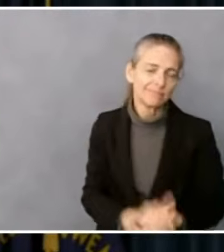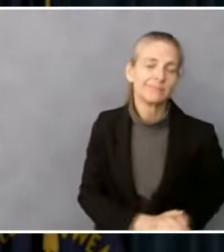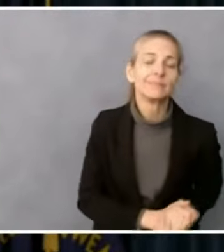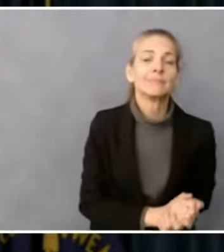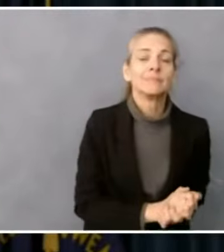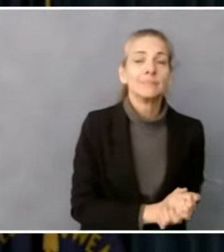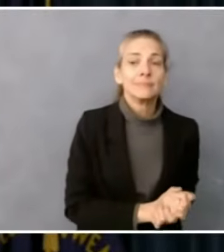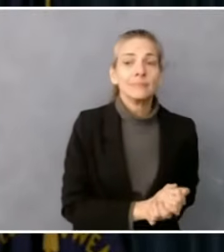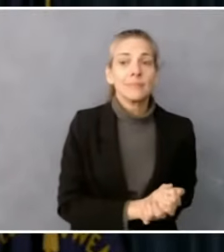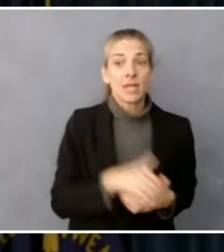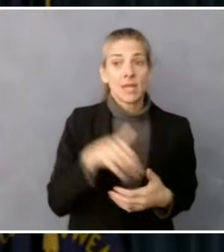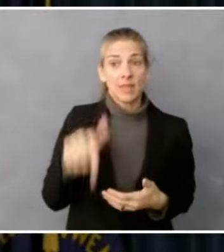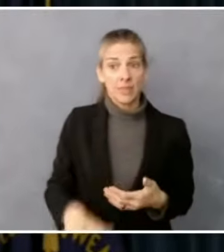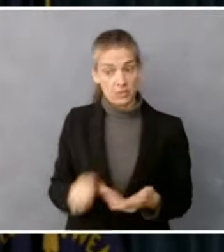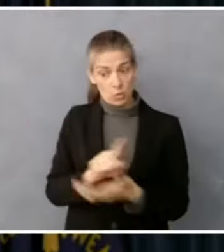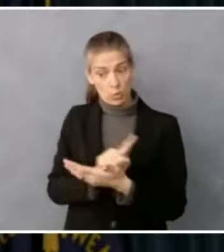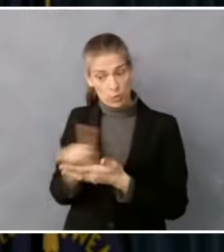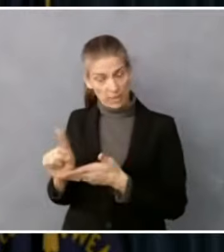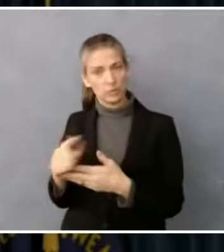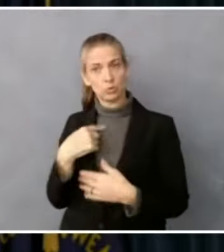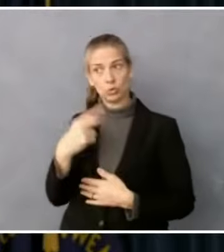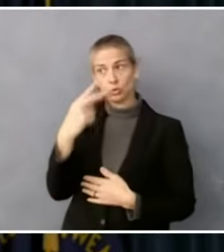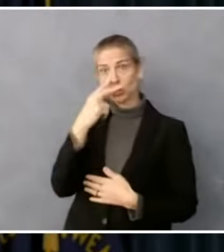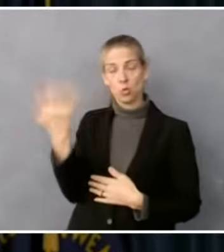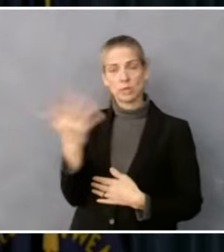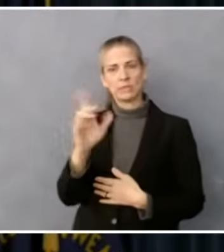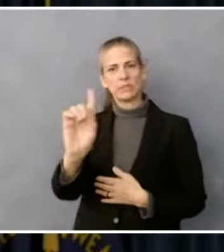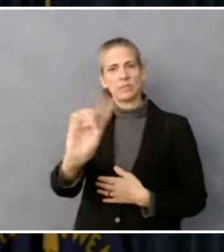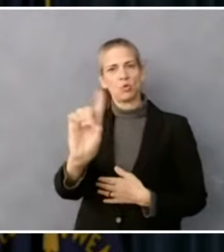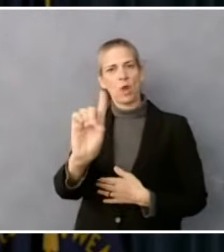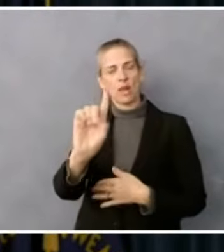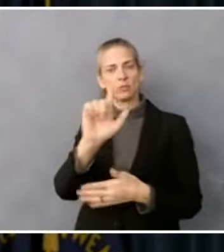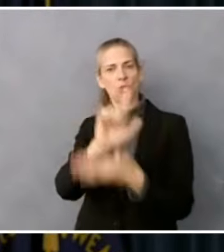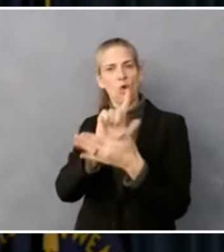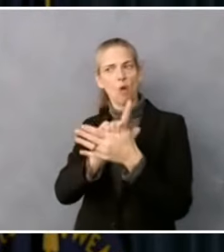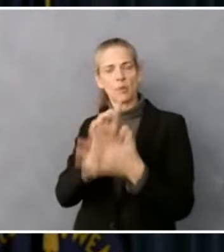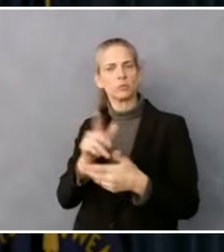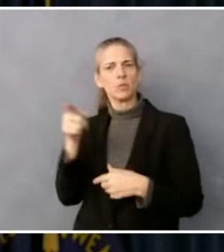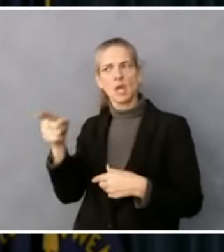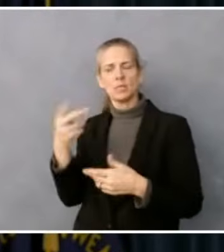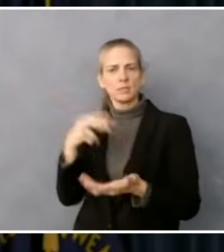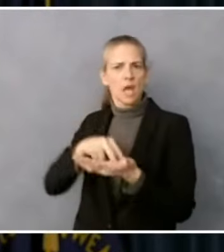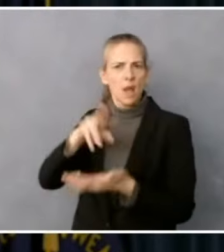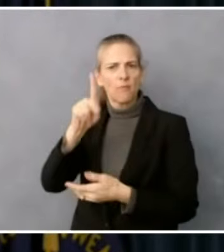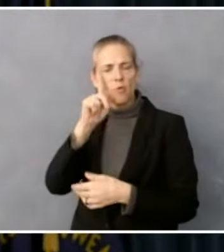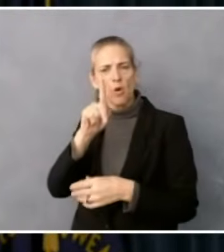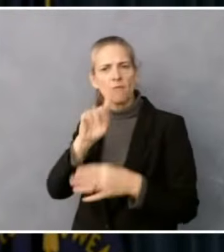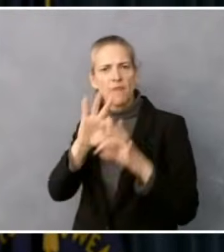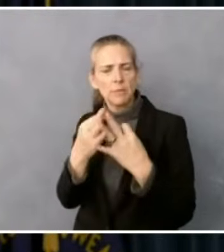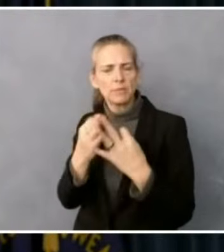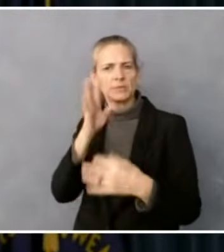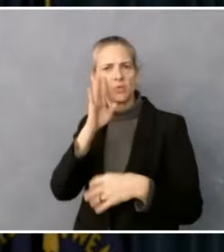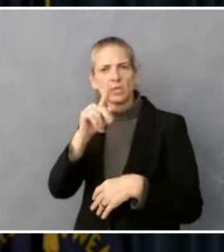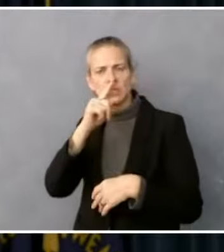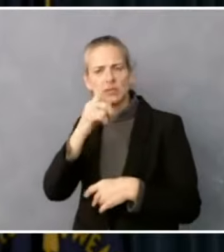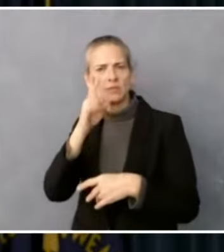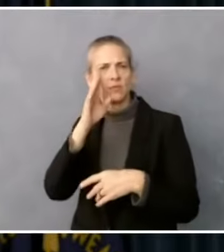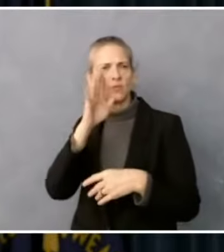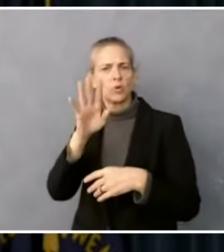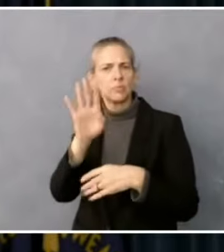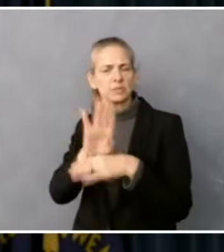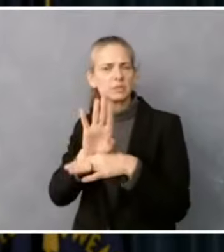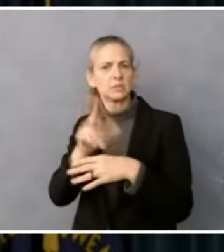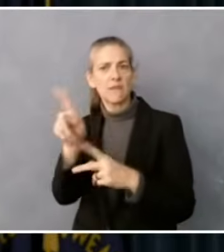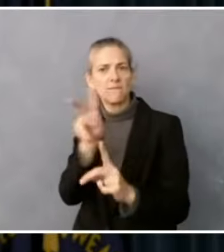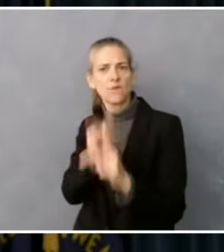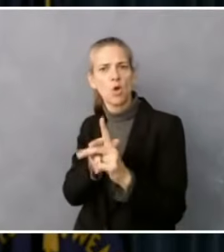Earlier this week, we saw Democratic lawmakers stand up for our kids, families, businesses, and our future as they filed 4 bills to